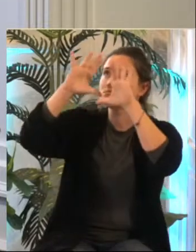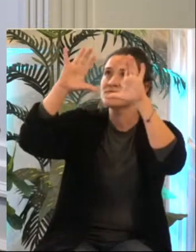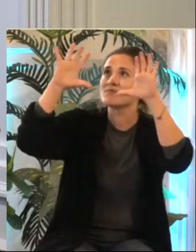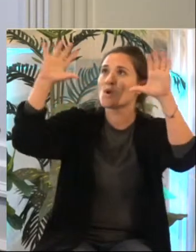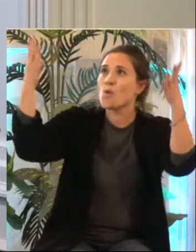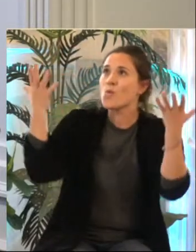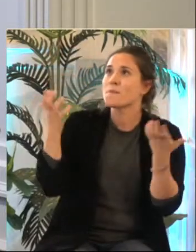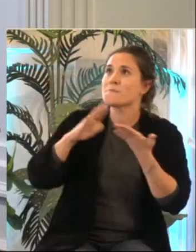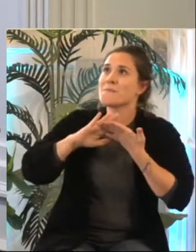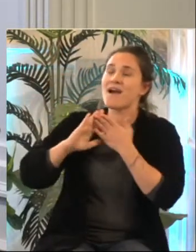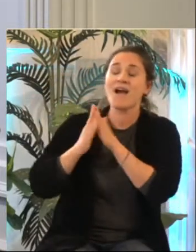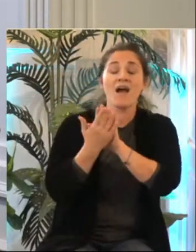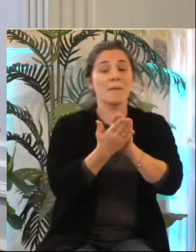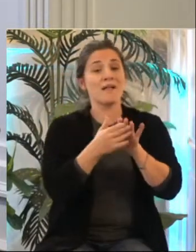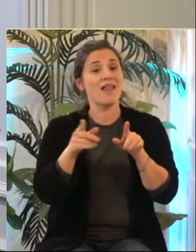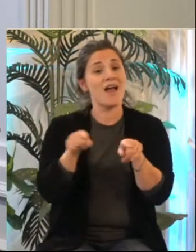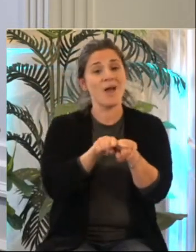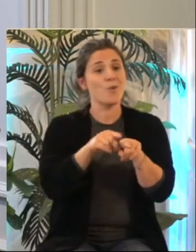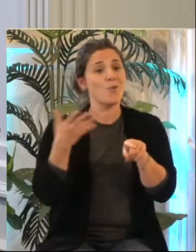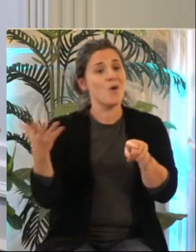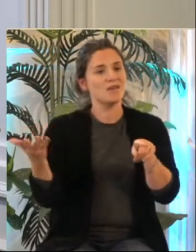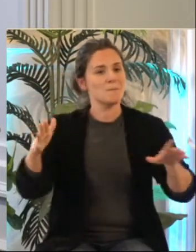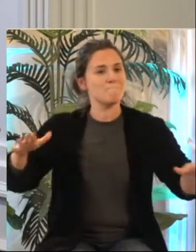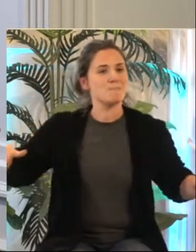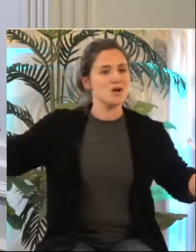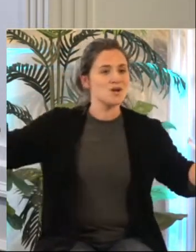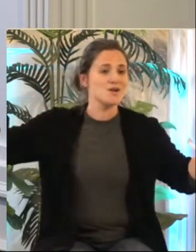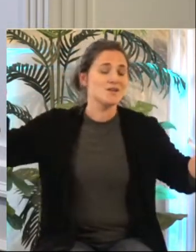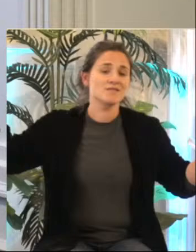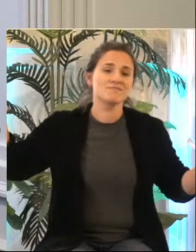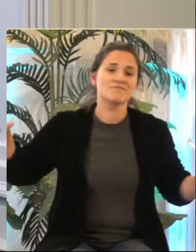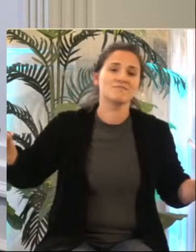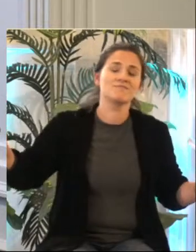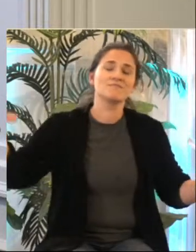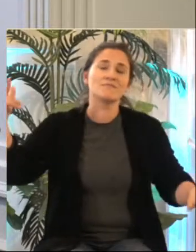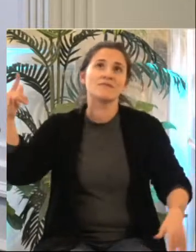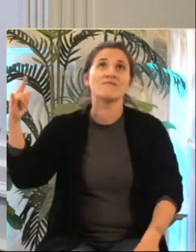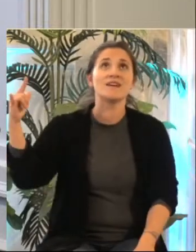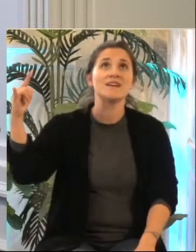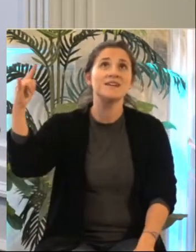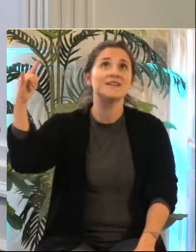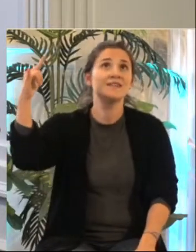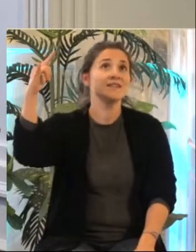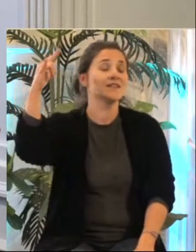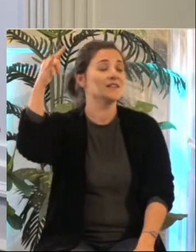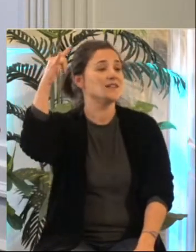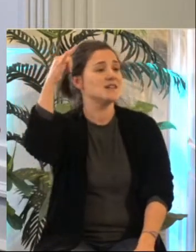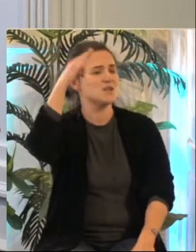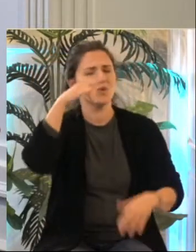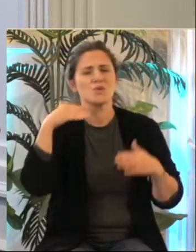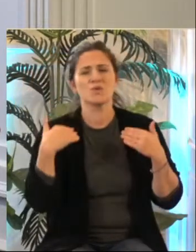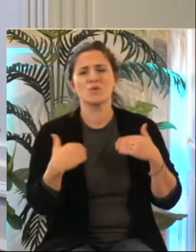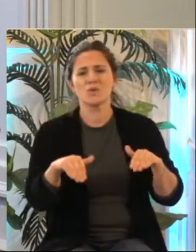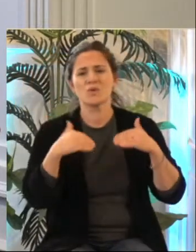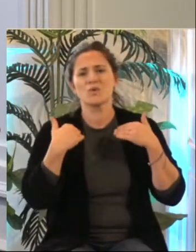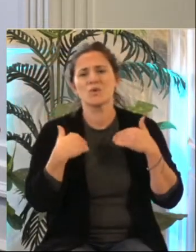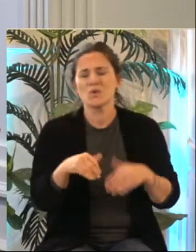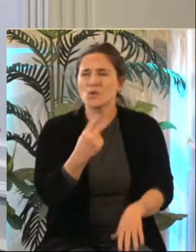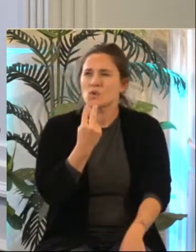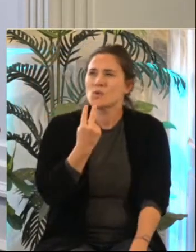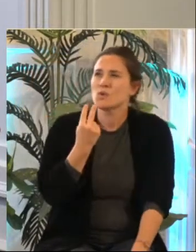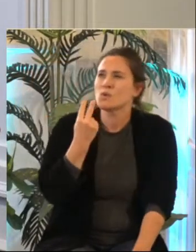a bird in the sky. How sweet it